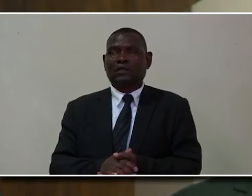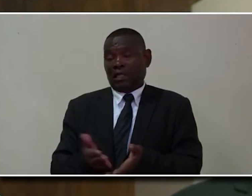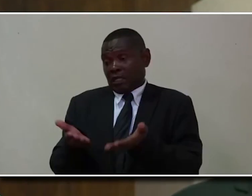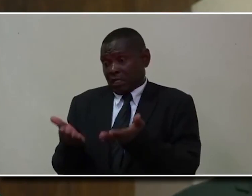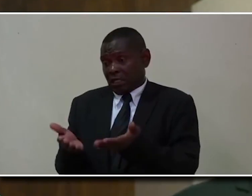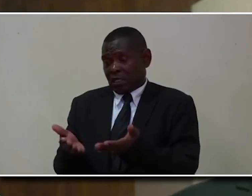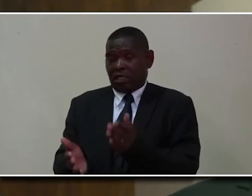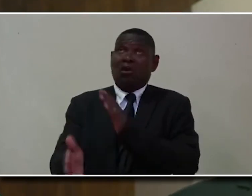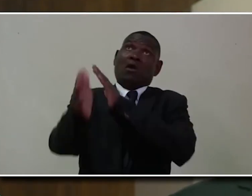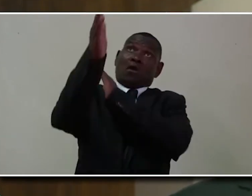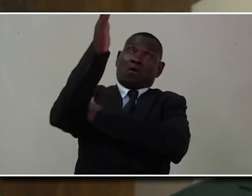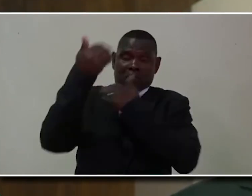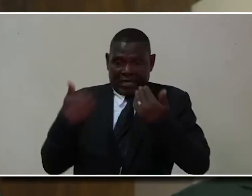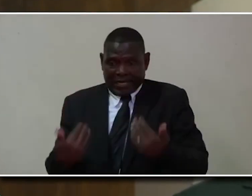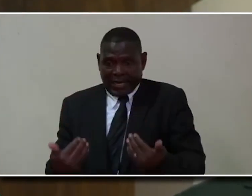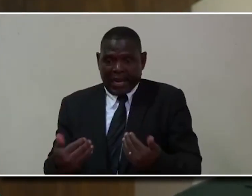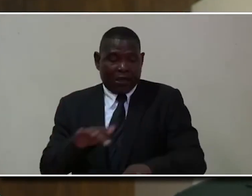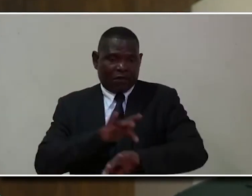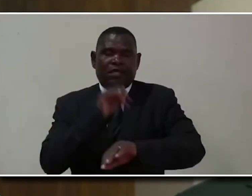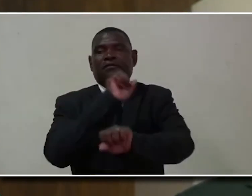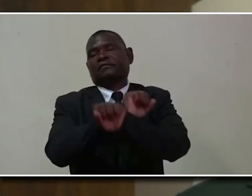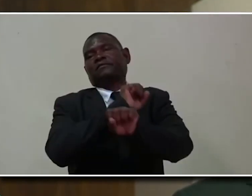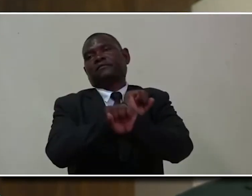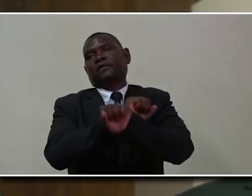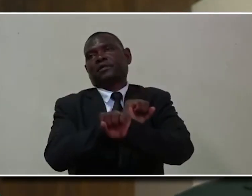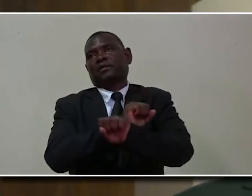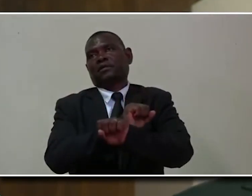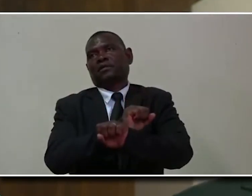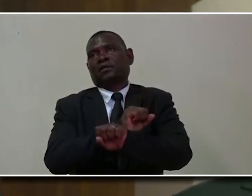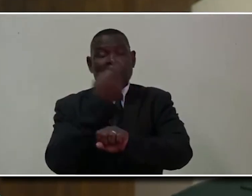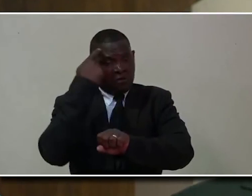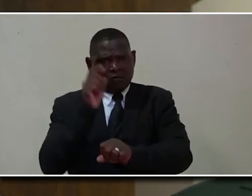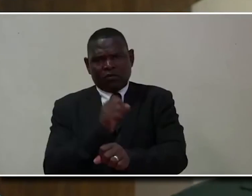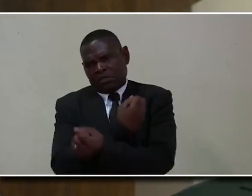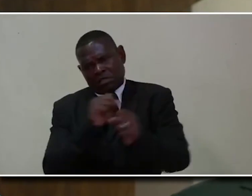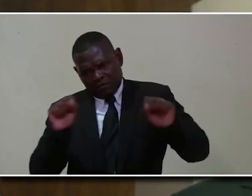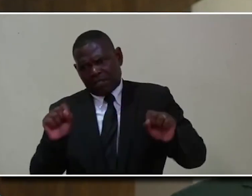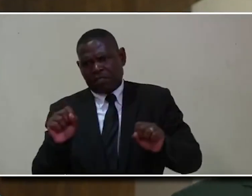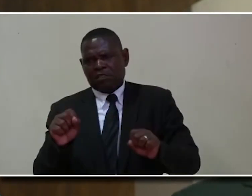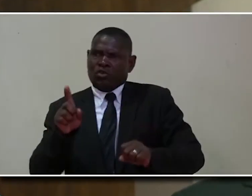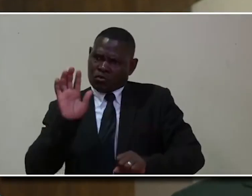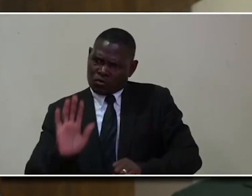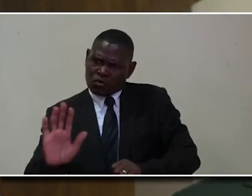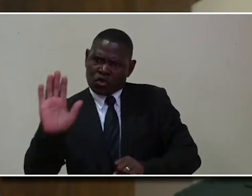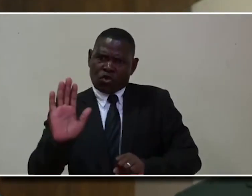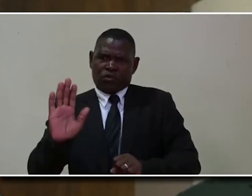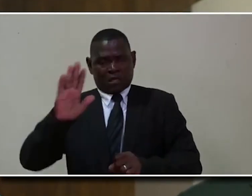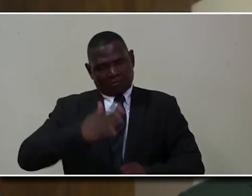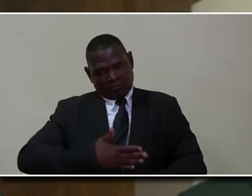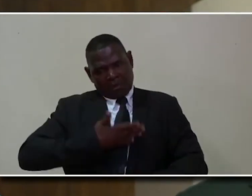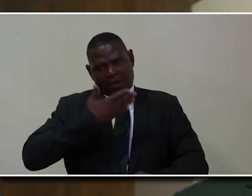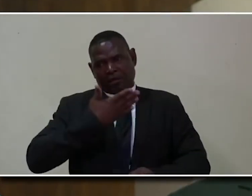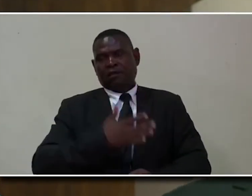work. Pompa no Ambuye atumikira. For the salvation of you and me. Kuchipulumutso